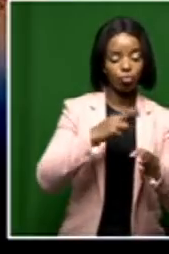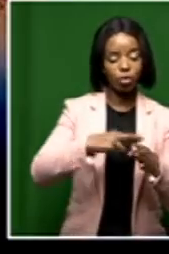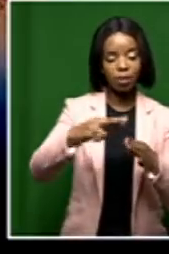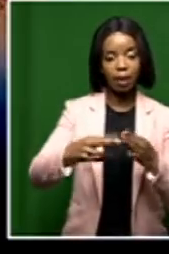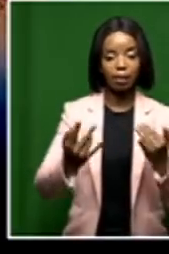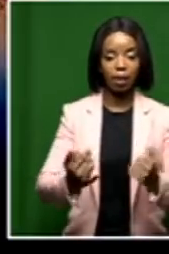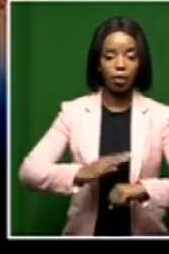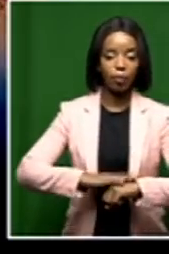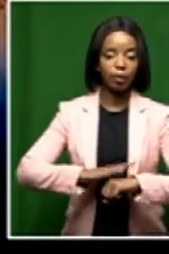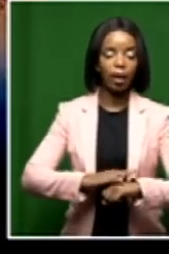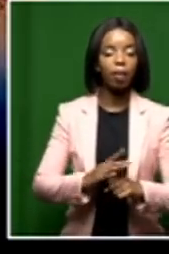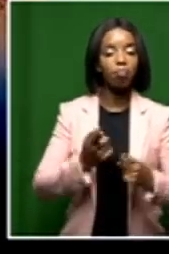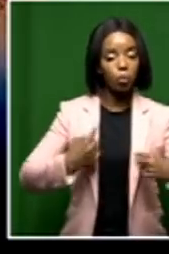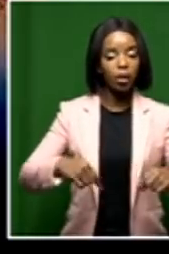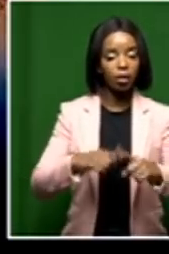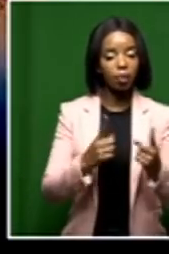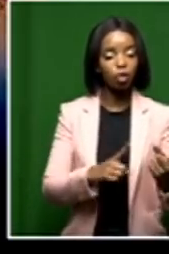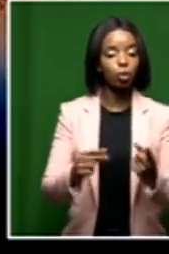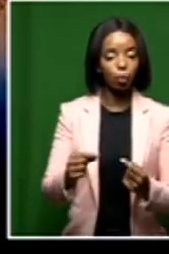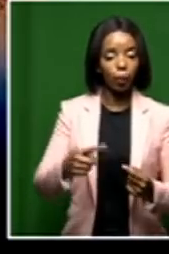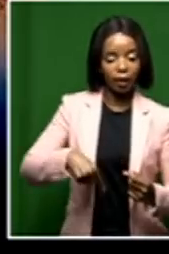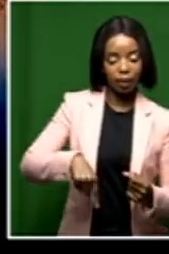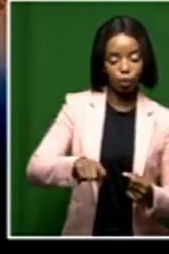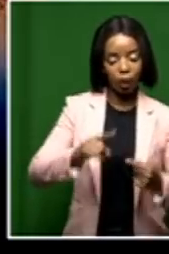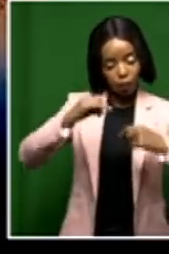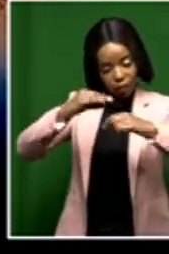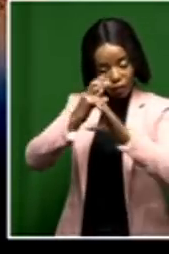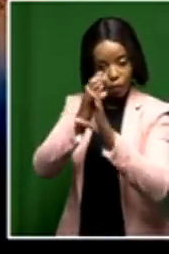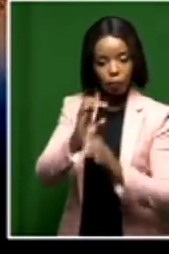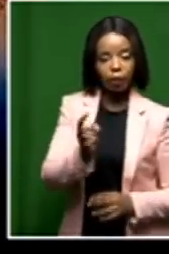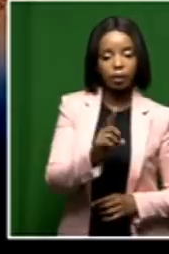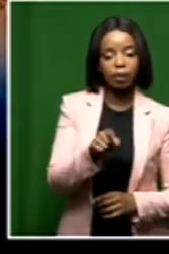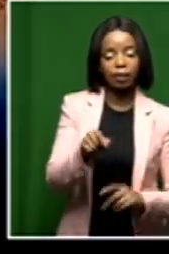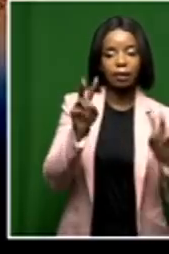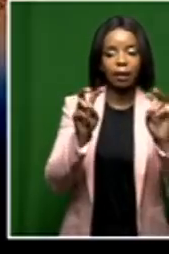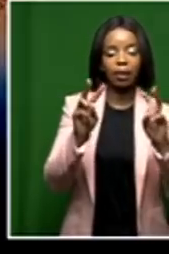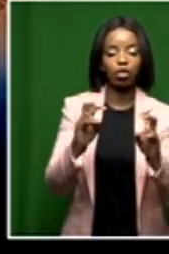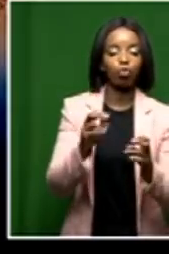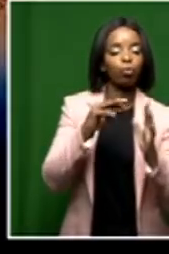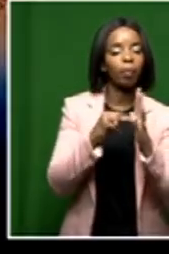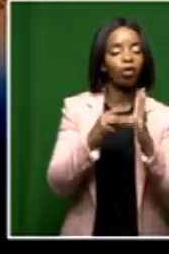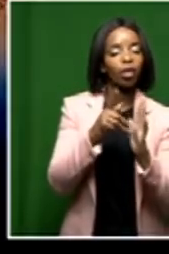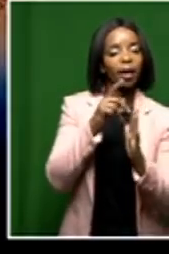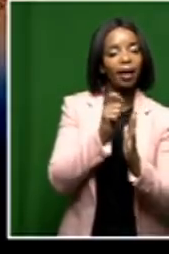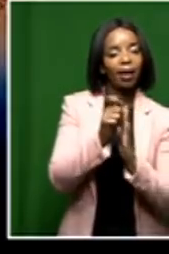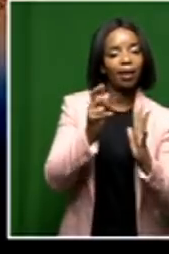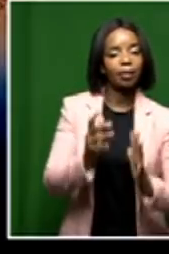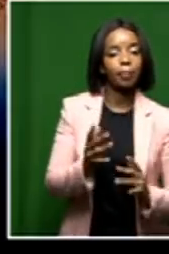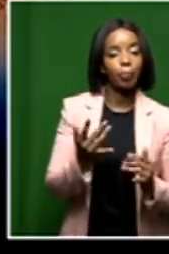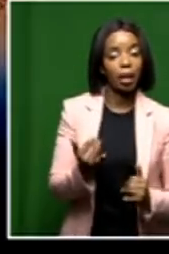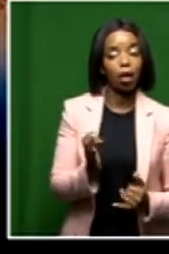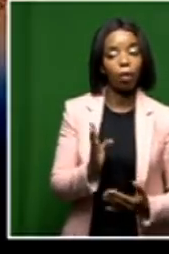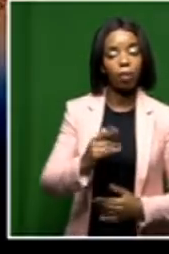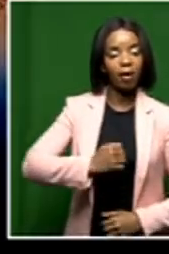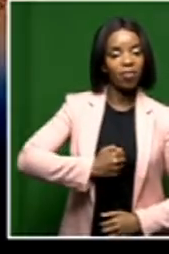And as we have been doing for the better part of this week, focusing on this. And we cross now to SABC reporter Mahlako